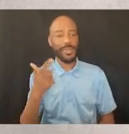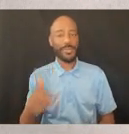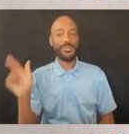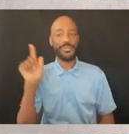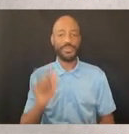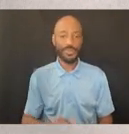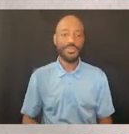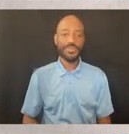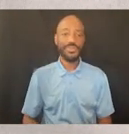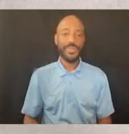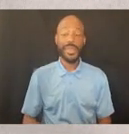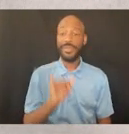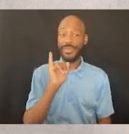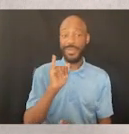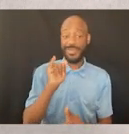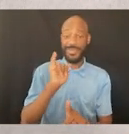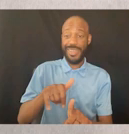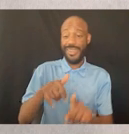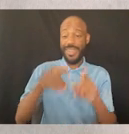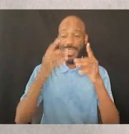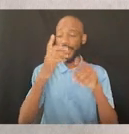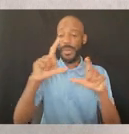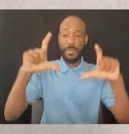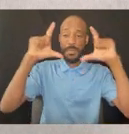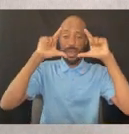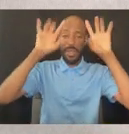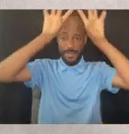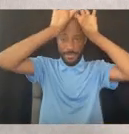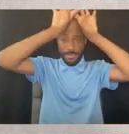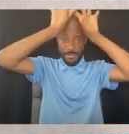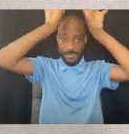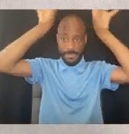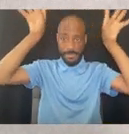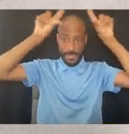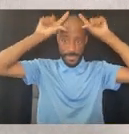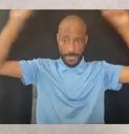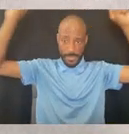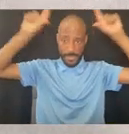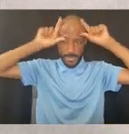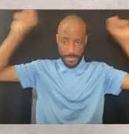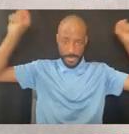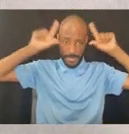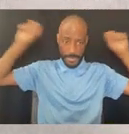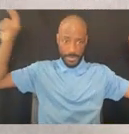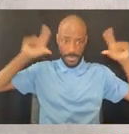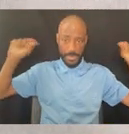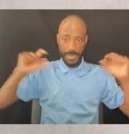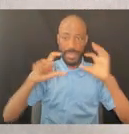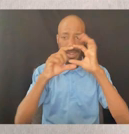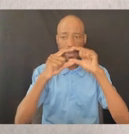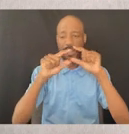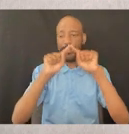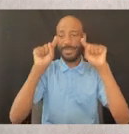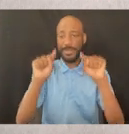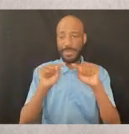has a crown of long, thin rectangles and triangles, and the long rectangle in her snout ends in